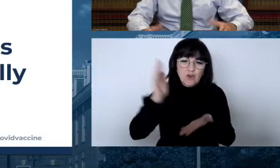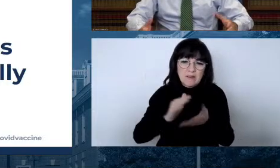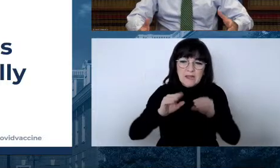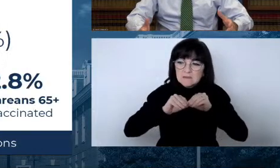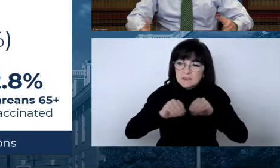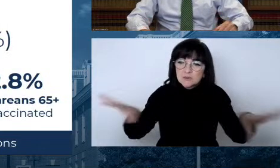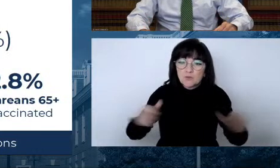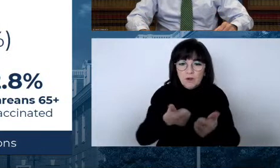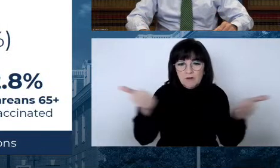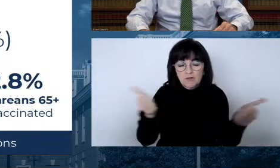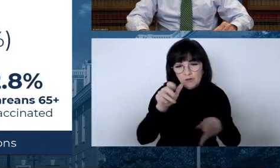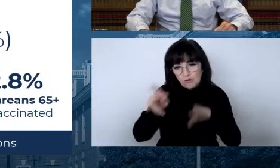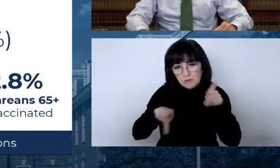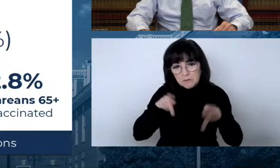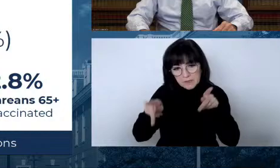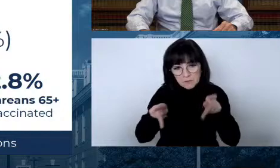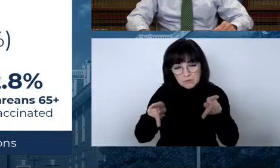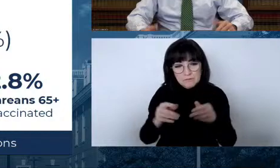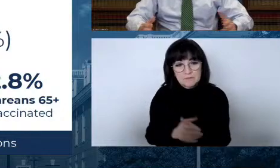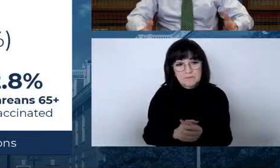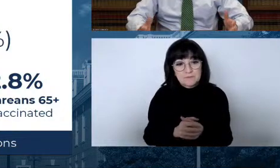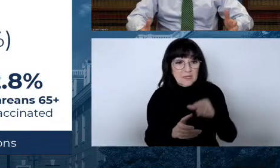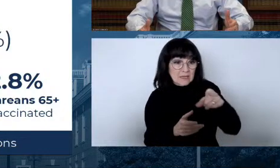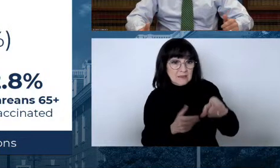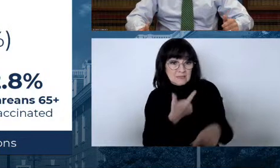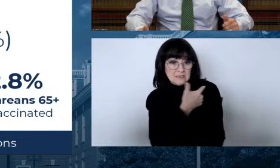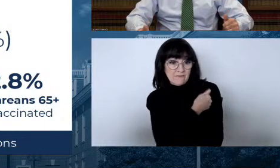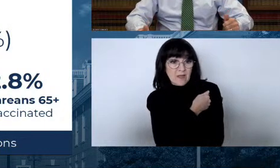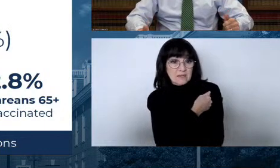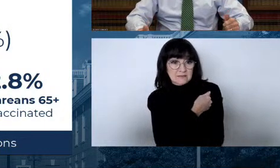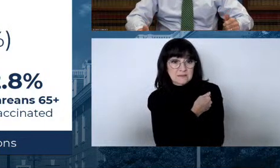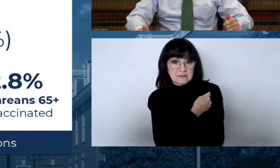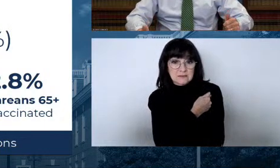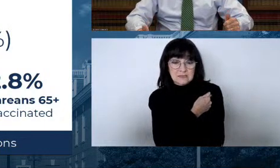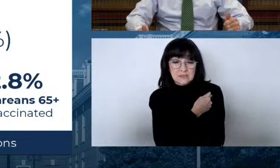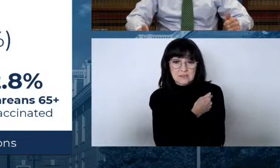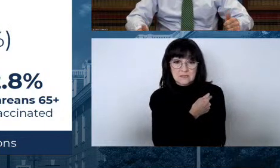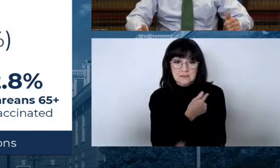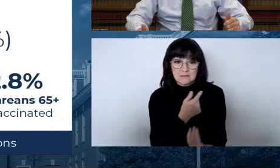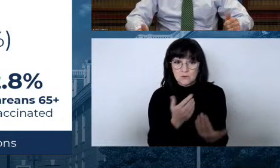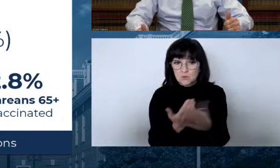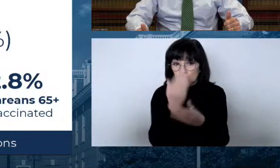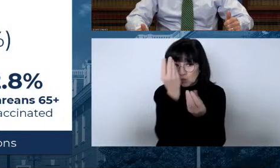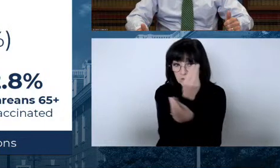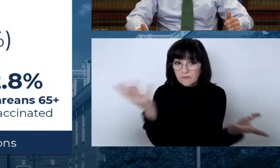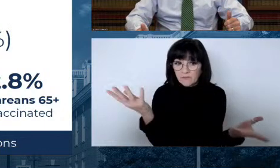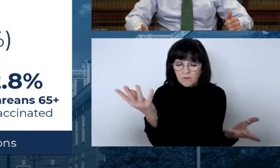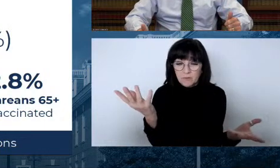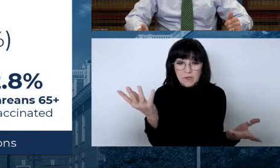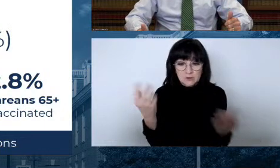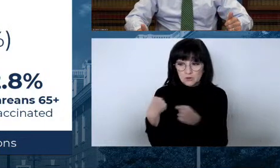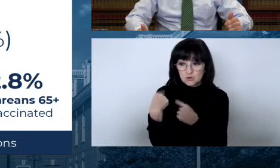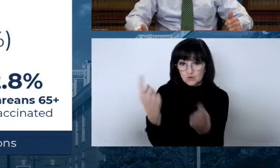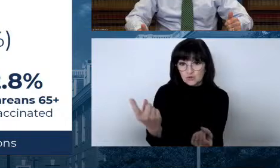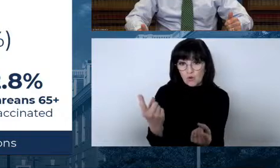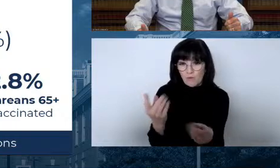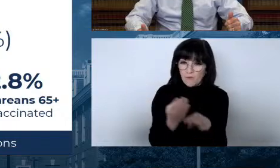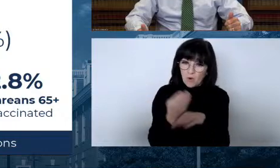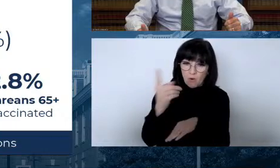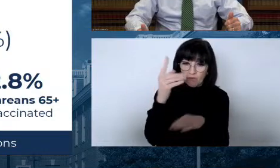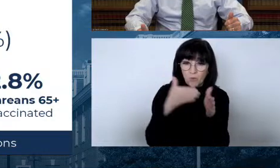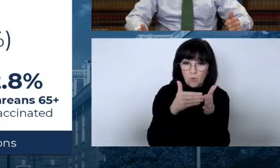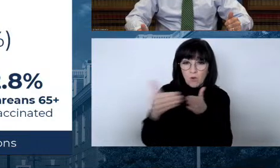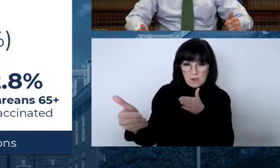So here's our vaccine update. We've delivered over 1.5 million vaccines to